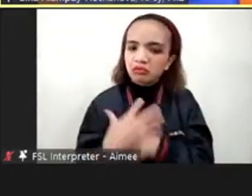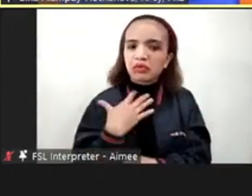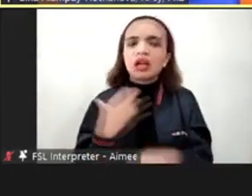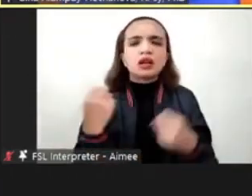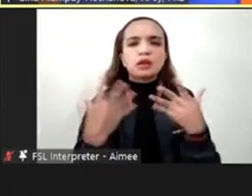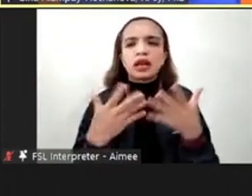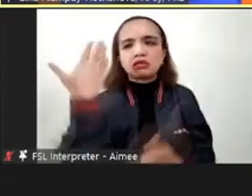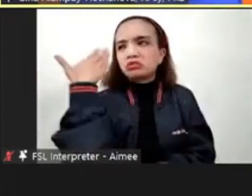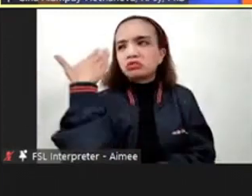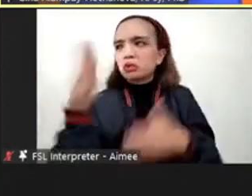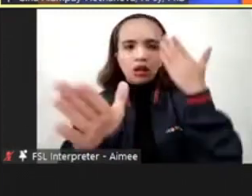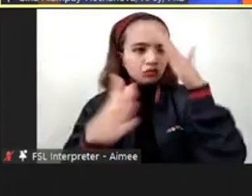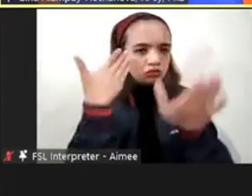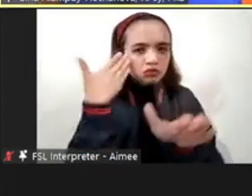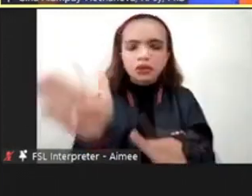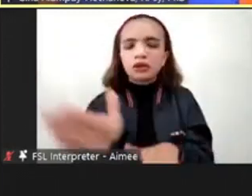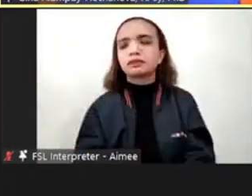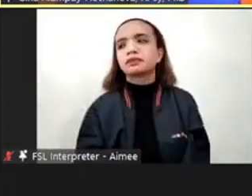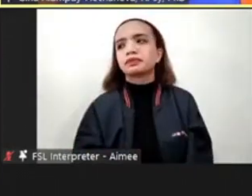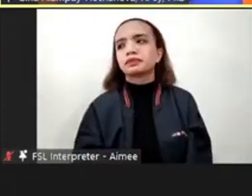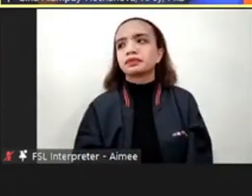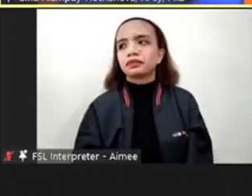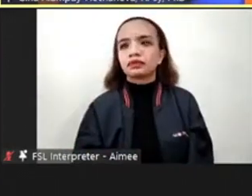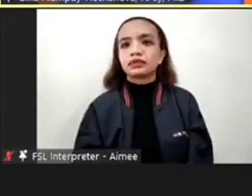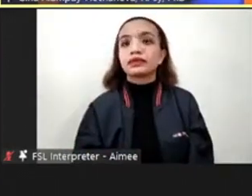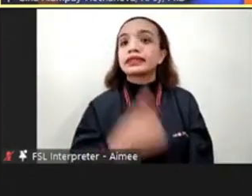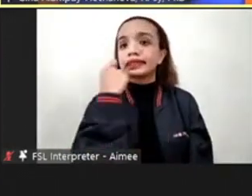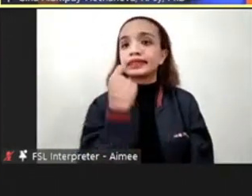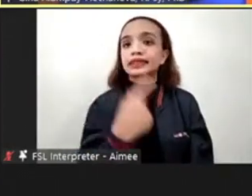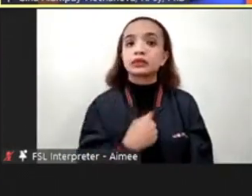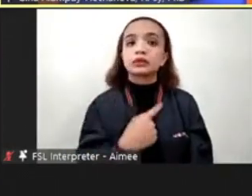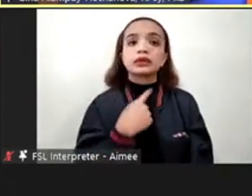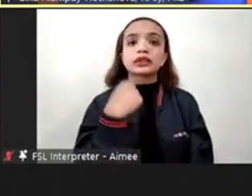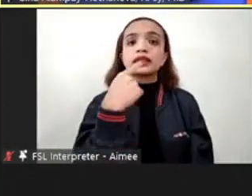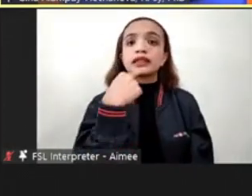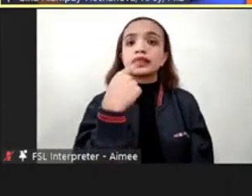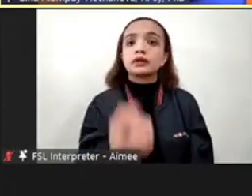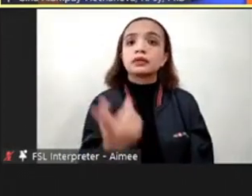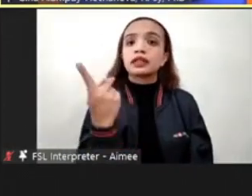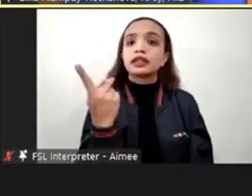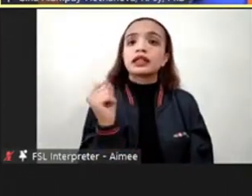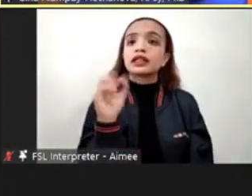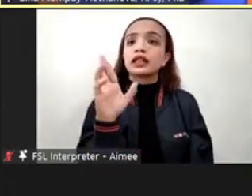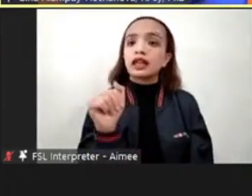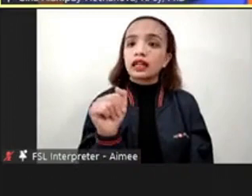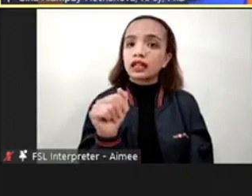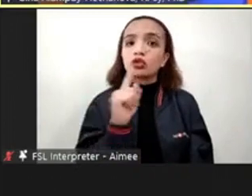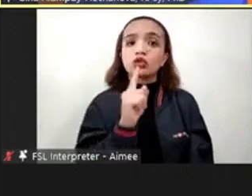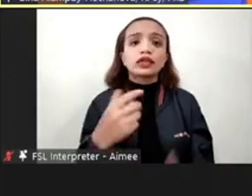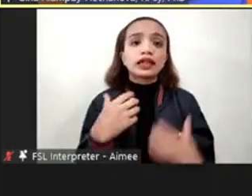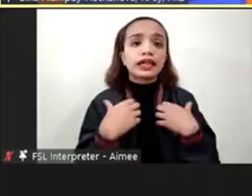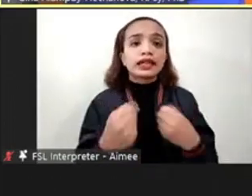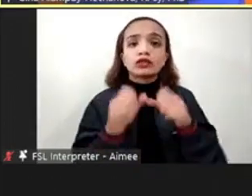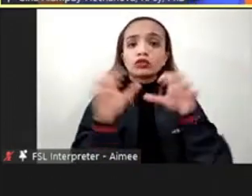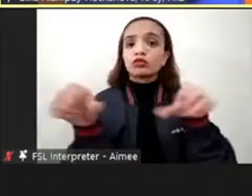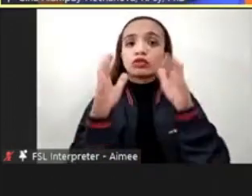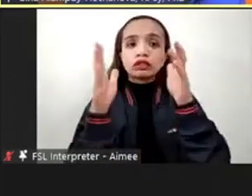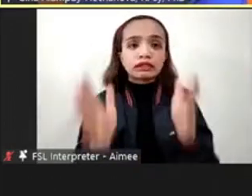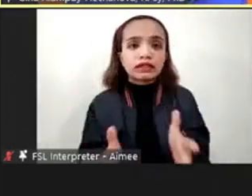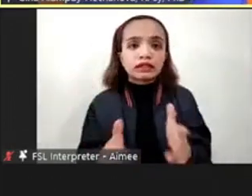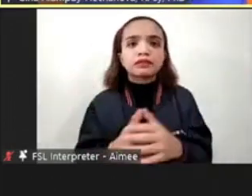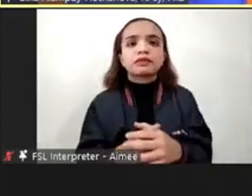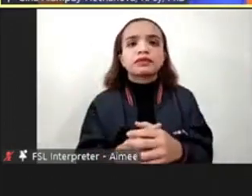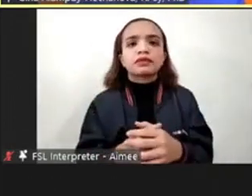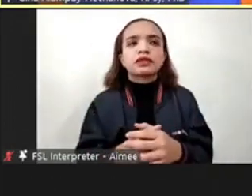right? And kanina nabanggit ni Cara, parang the studies are saying health workers. Sa aming